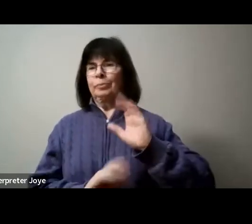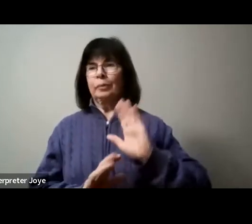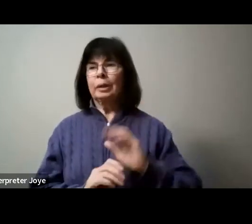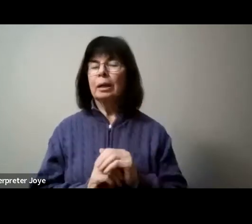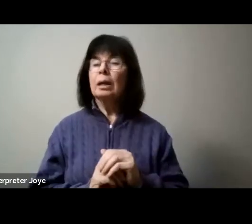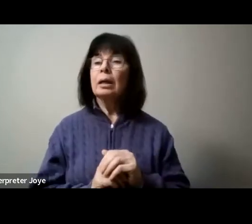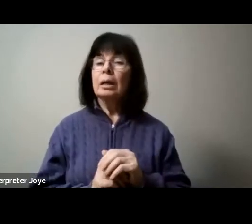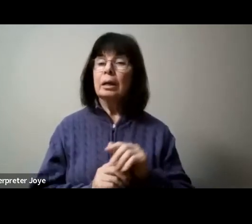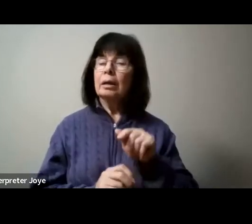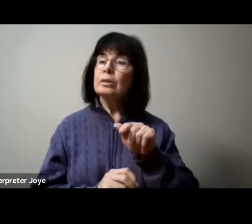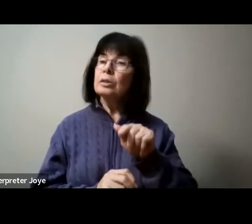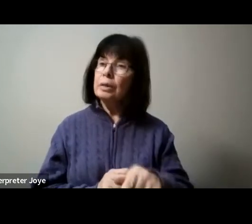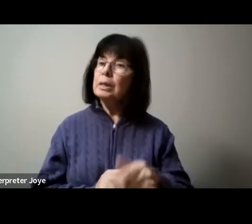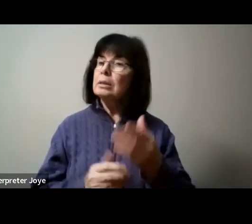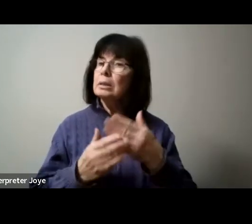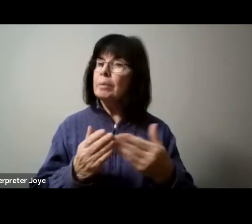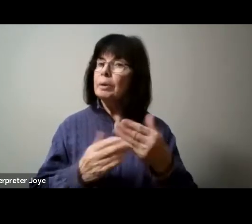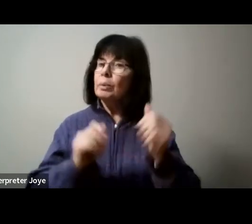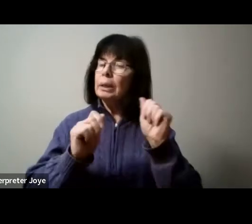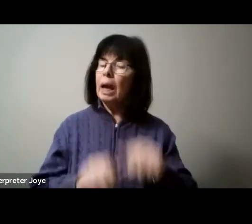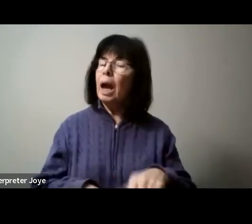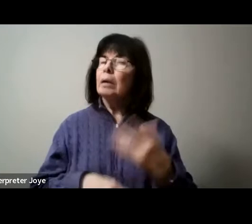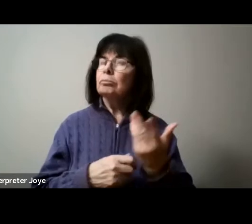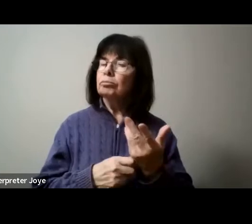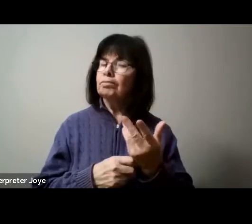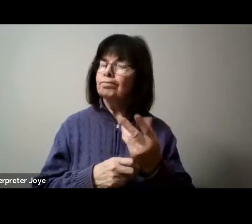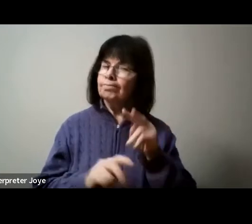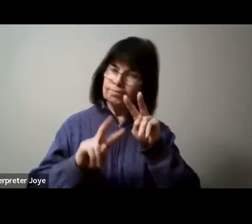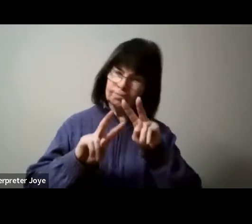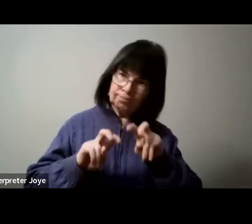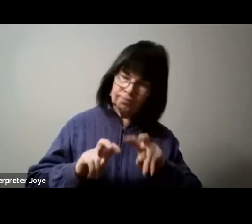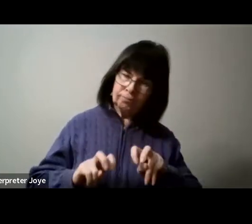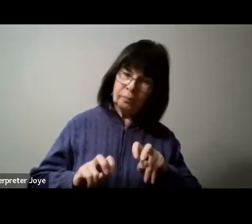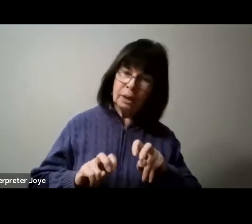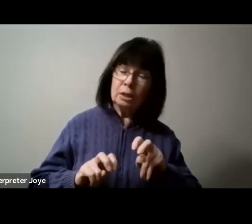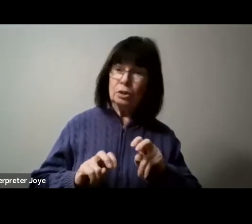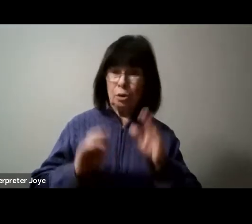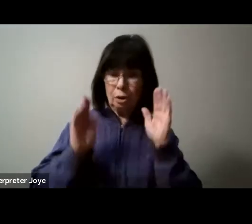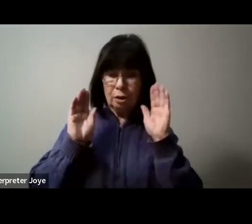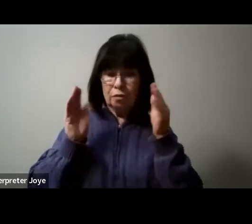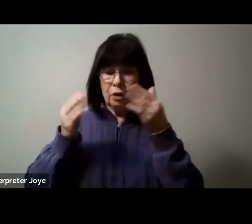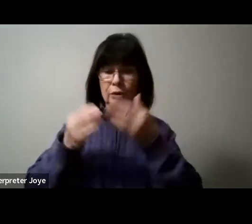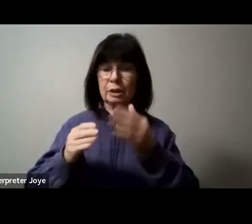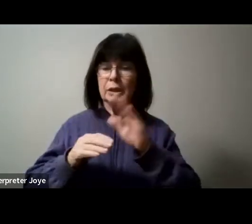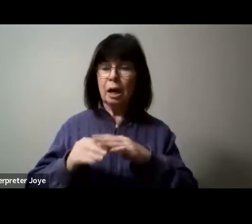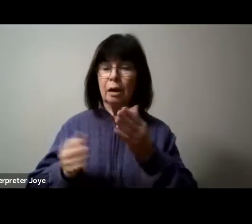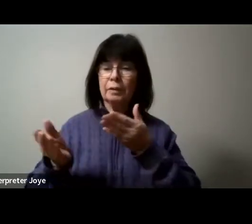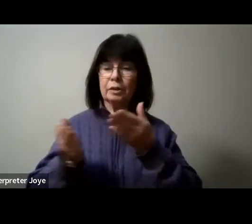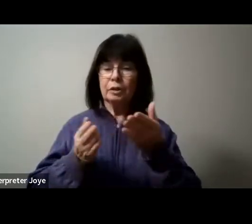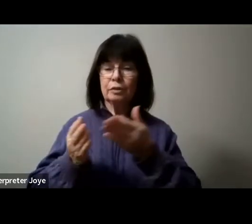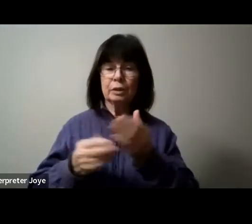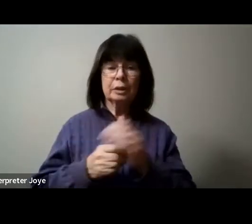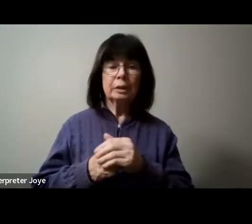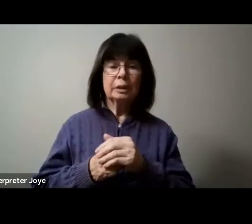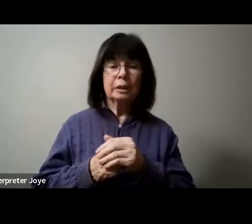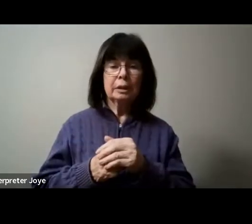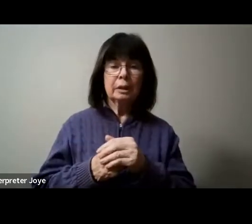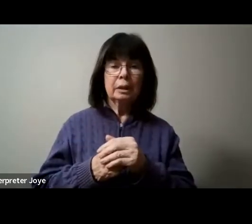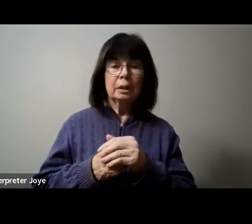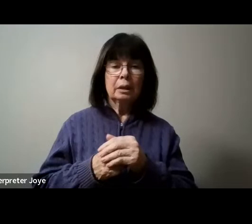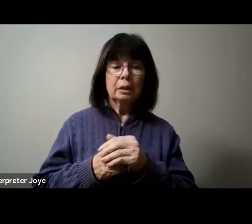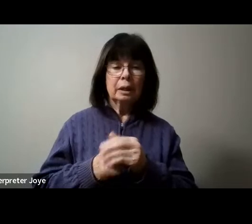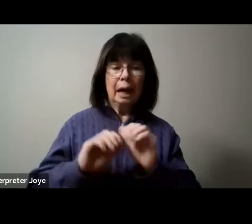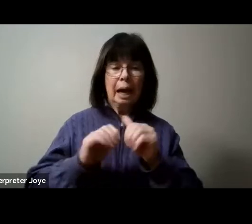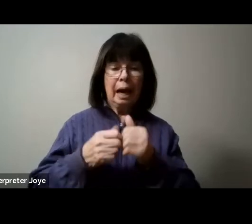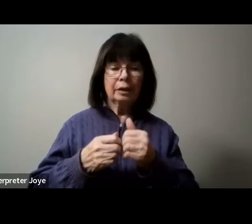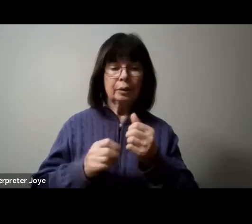this is something to look at. And I know that the focus moving forward really on these services to some extent is uninsured communities. So how do